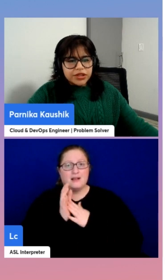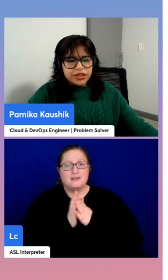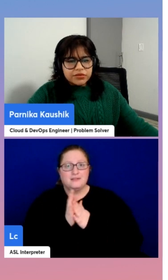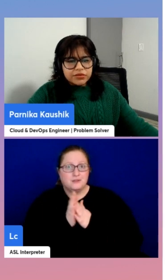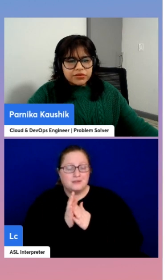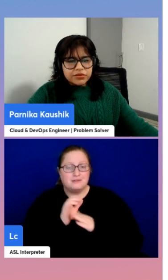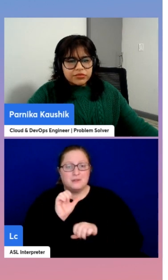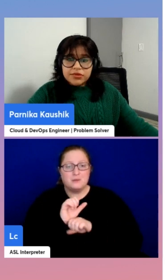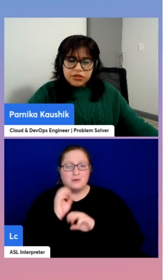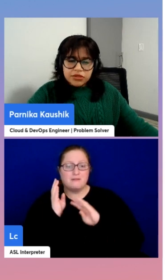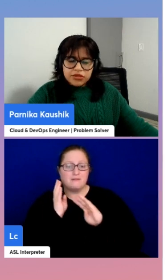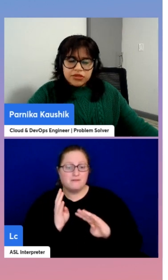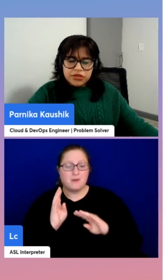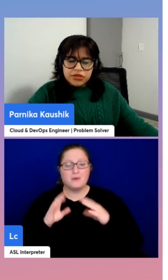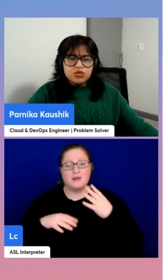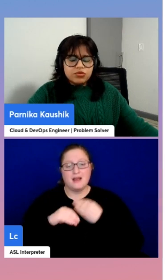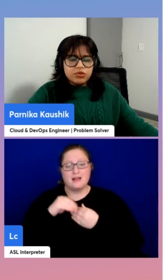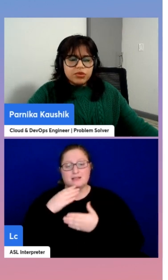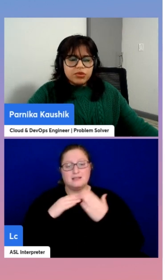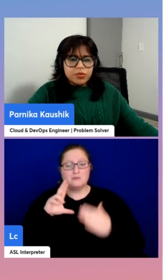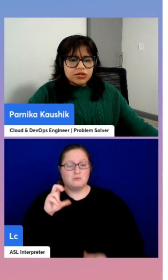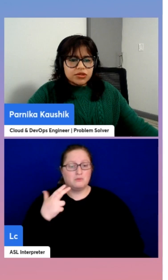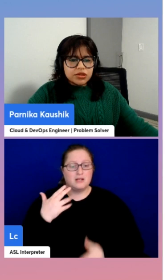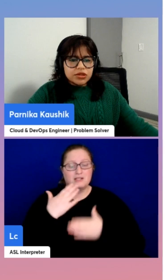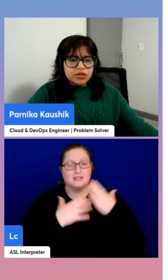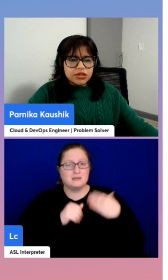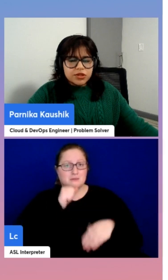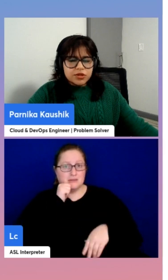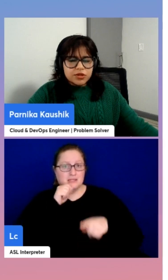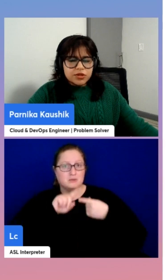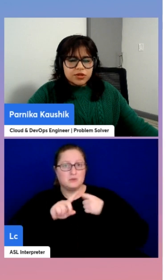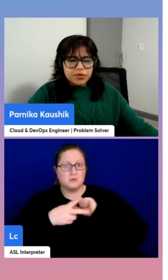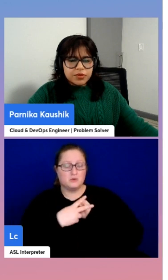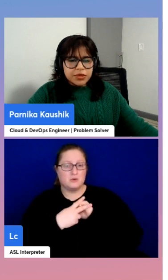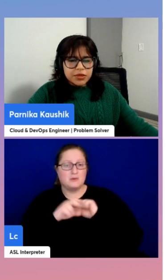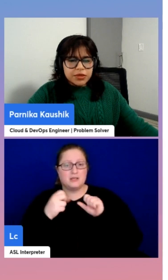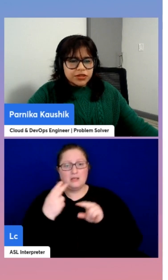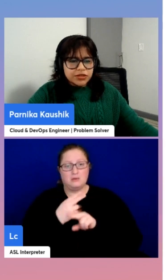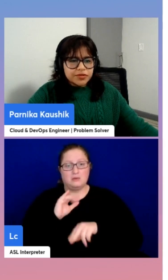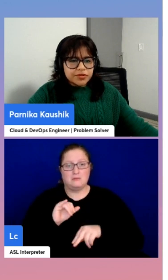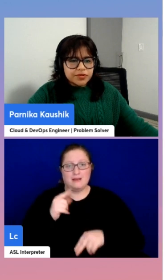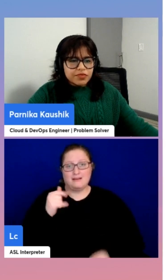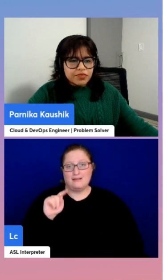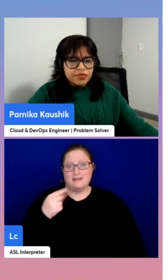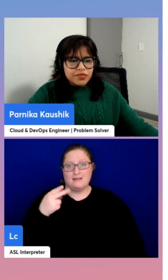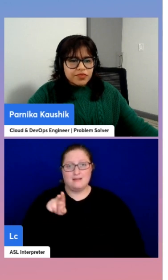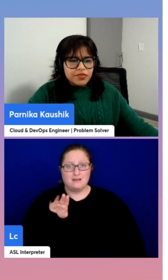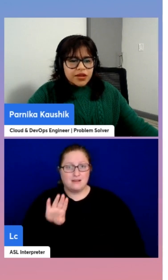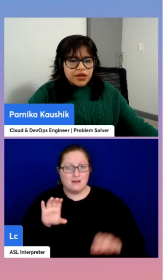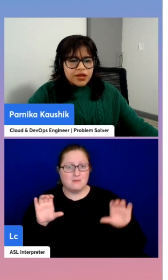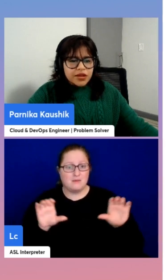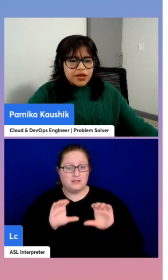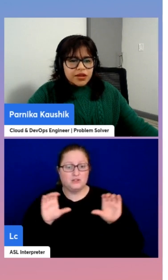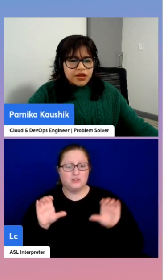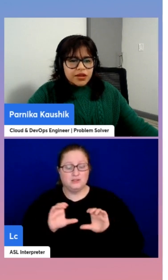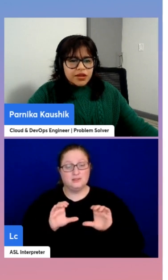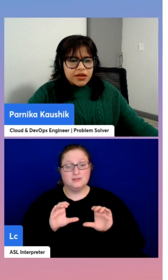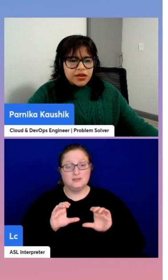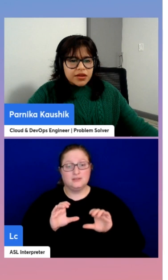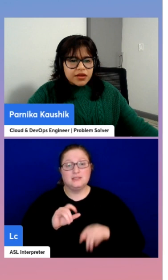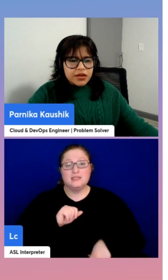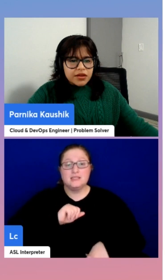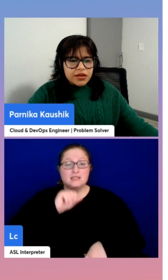some branches, you add some secrets to the repository that can be used by the GitHub actions. Those